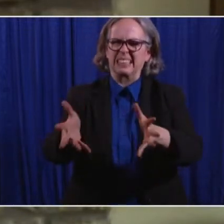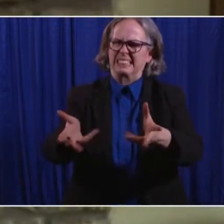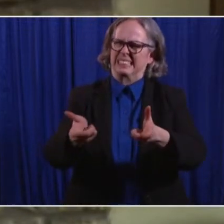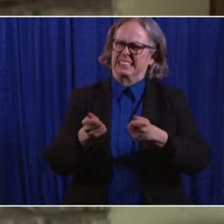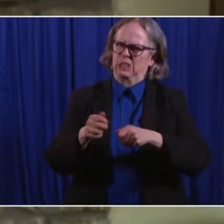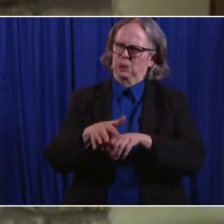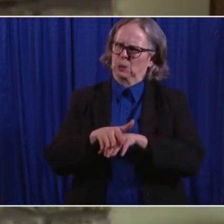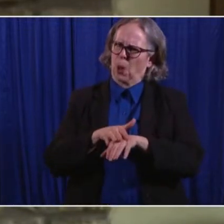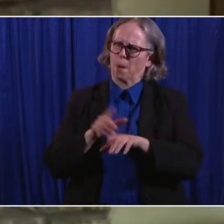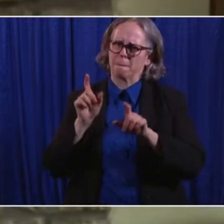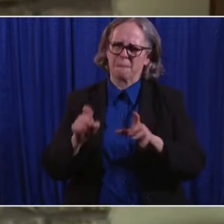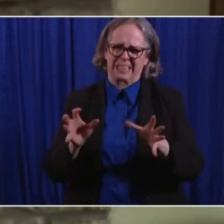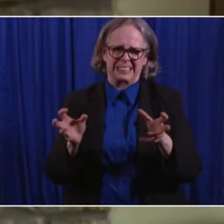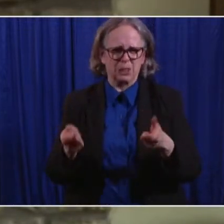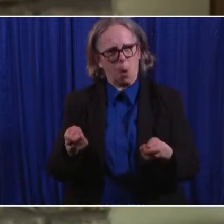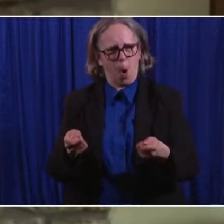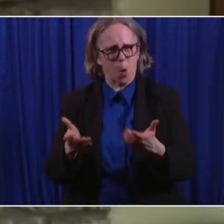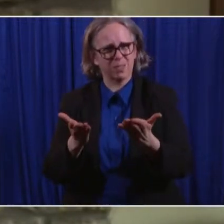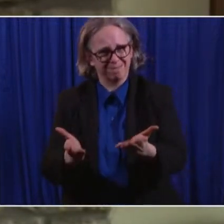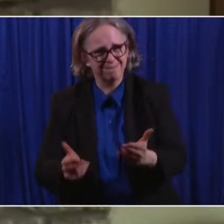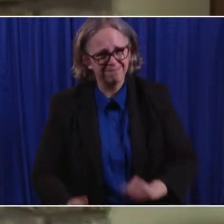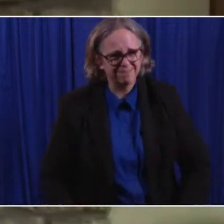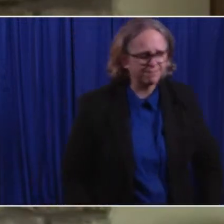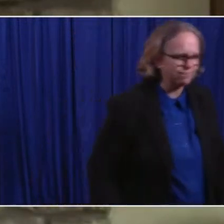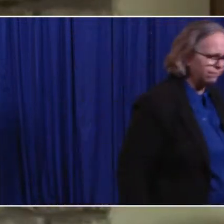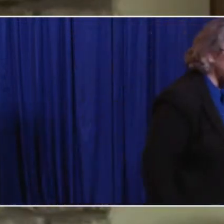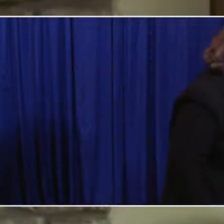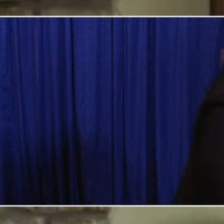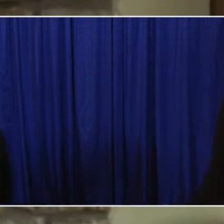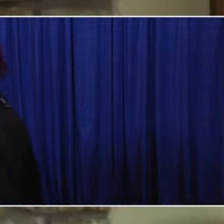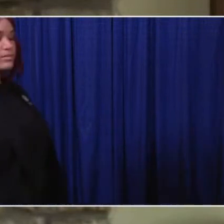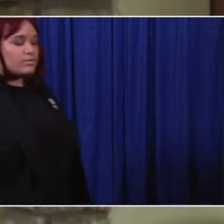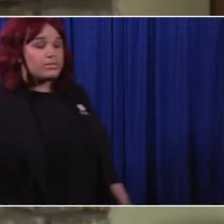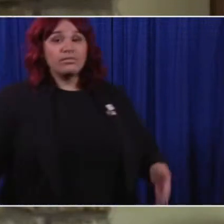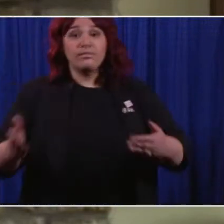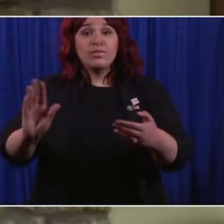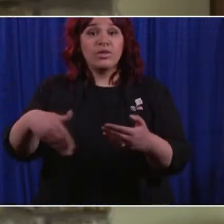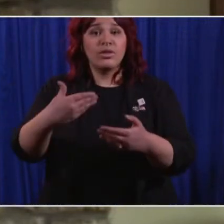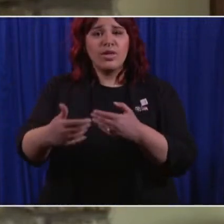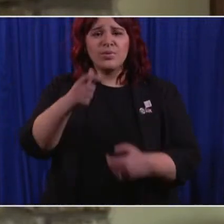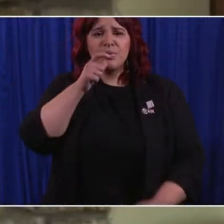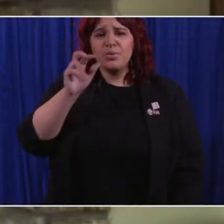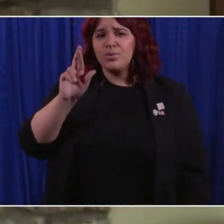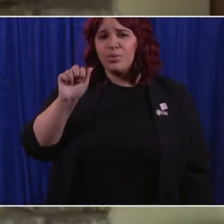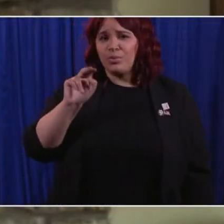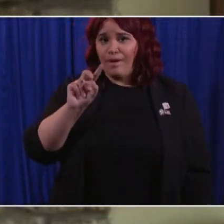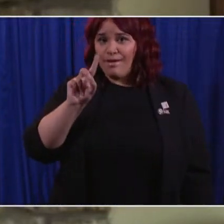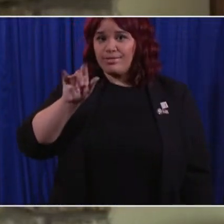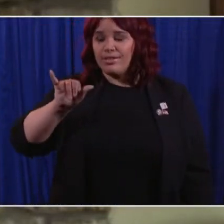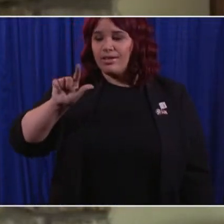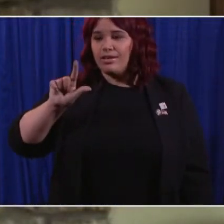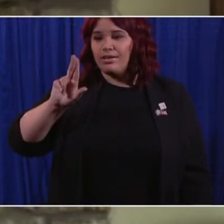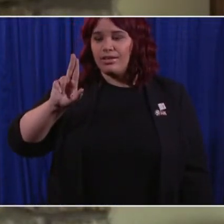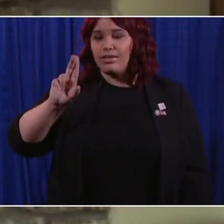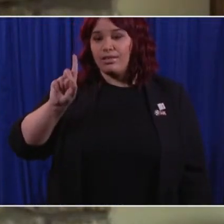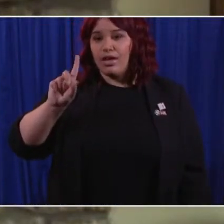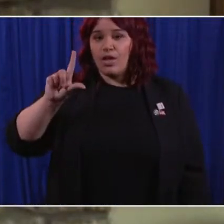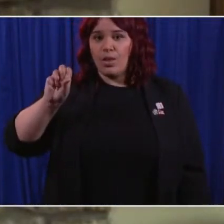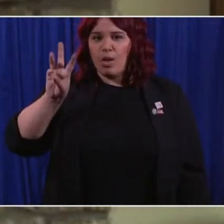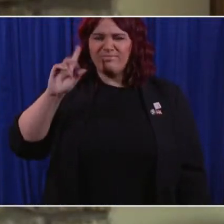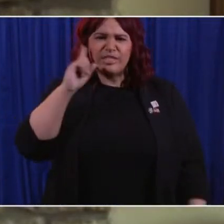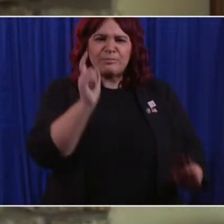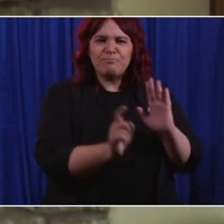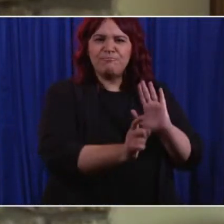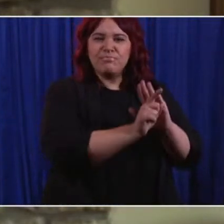Next question is from Randy Ludlow at the Columbus Dispatch. Hey, Randy. Good afternoon, Governor. Your